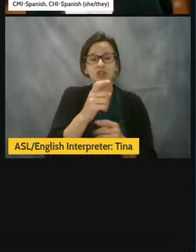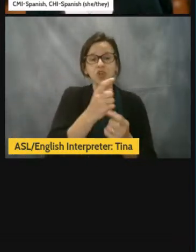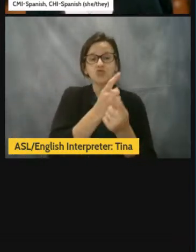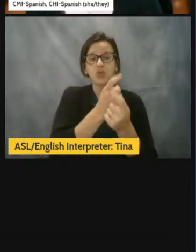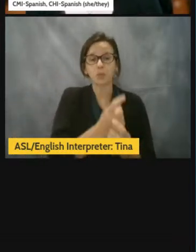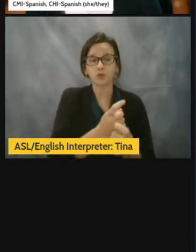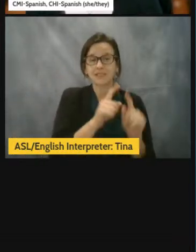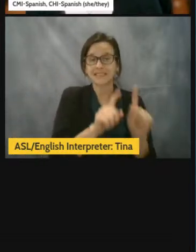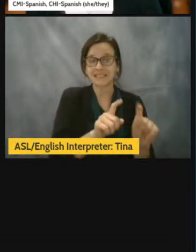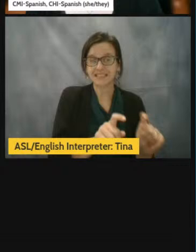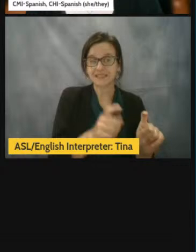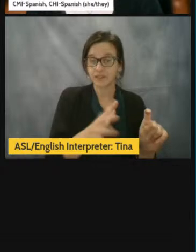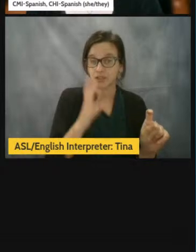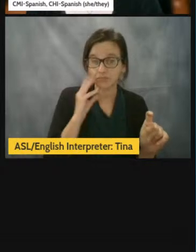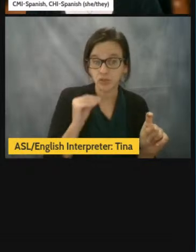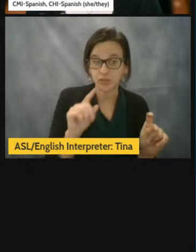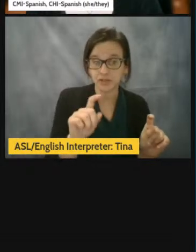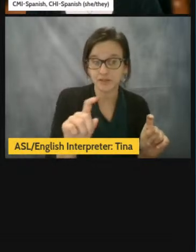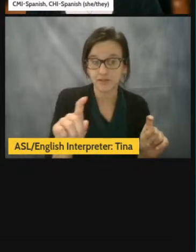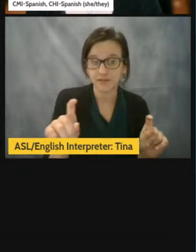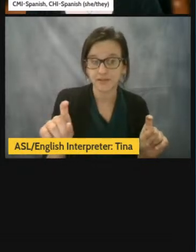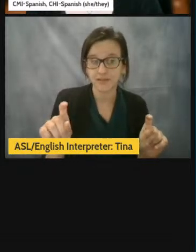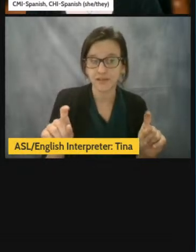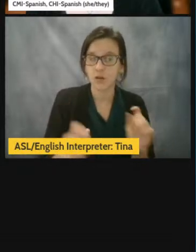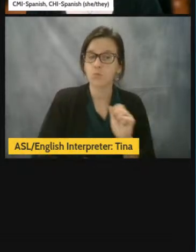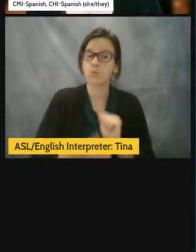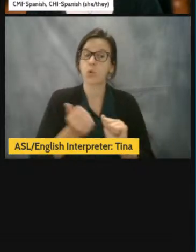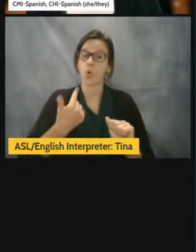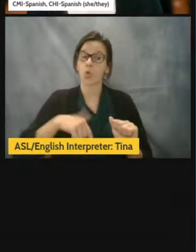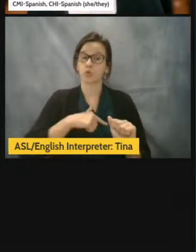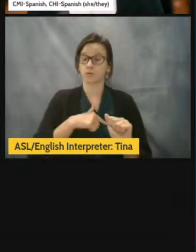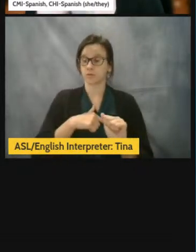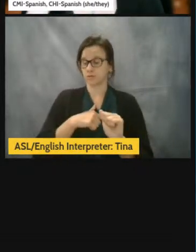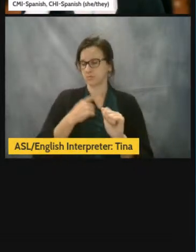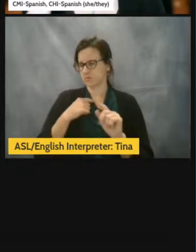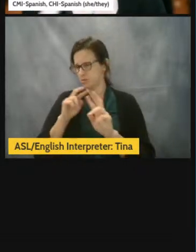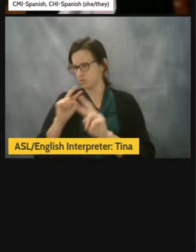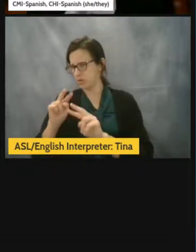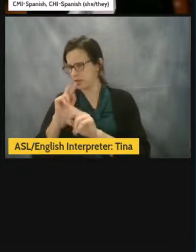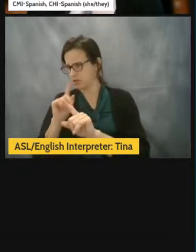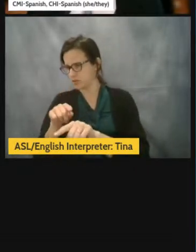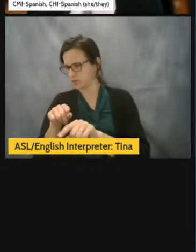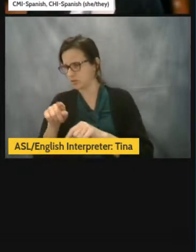And most of us, let me see here, about